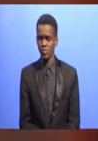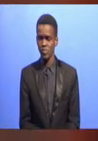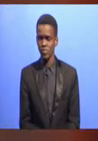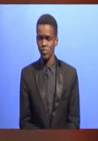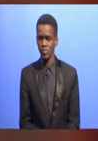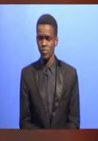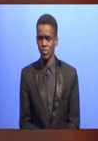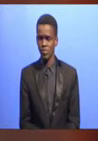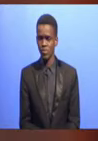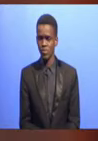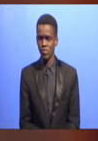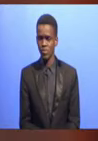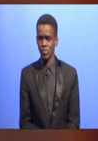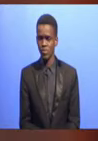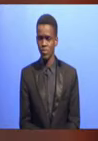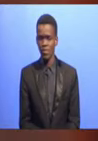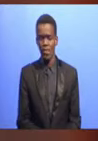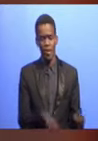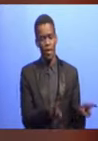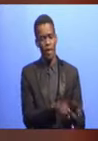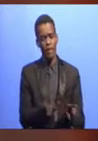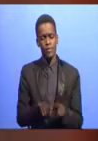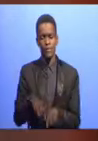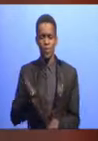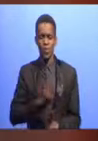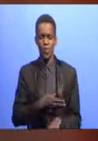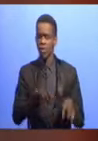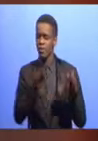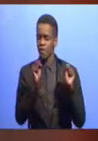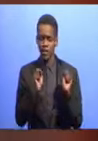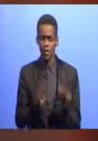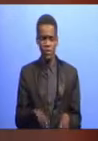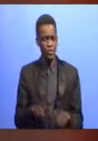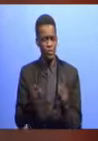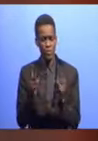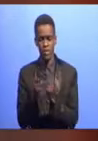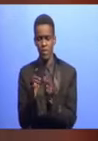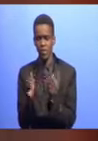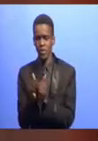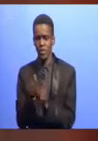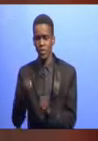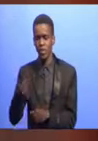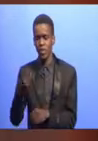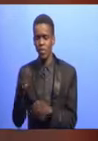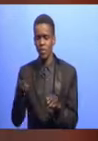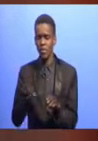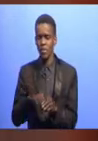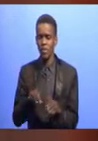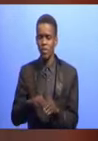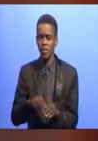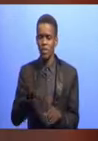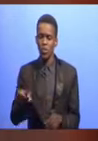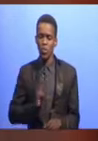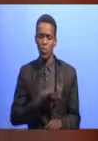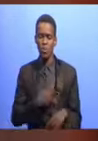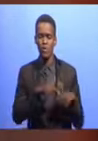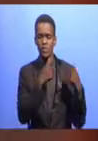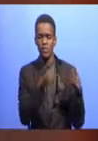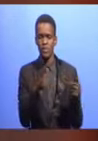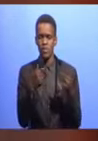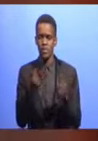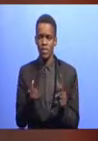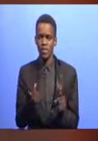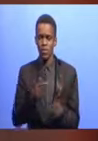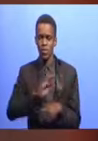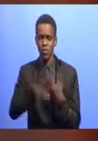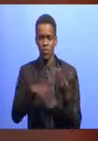ja ka re sa kgone go kopana le maloko re tota we adhere to the regulations tse leng teng re dirisa ditsela tse dingwe tsa go